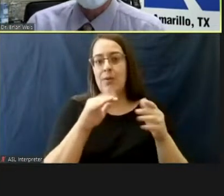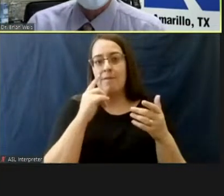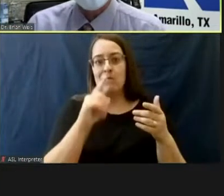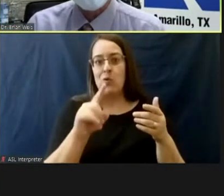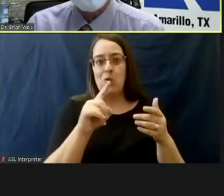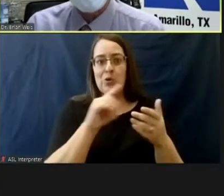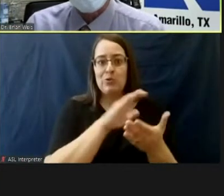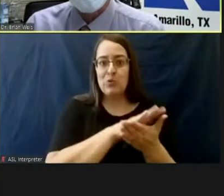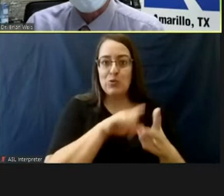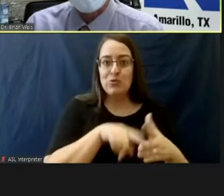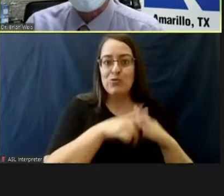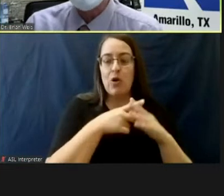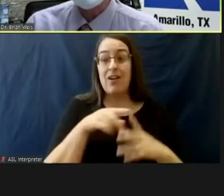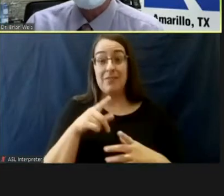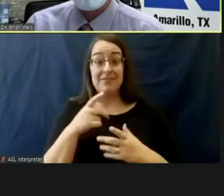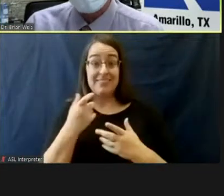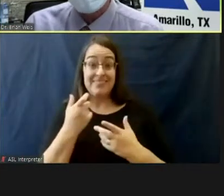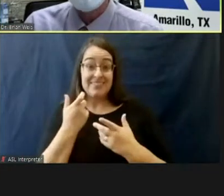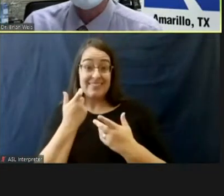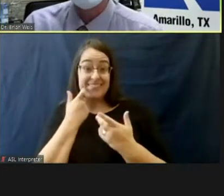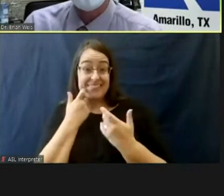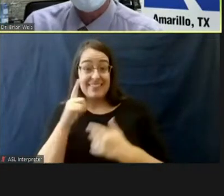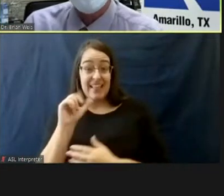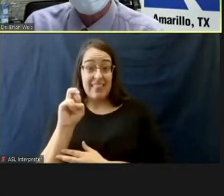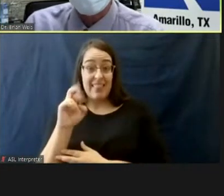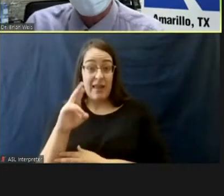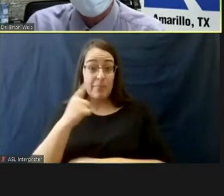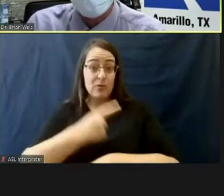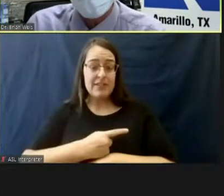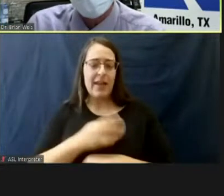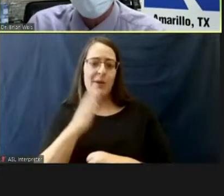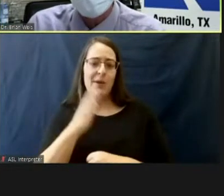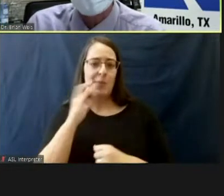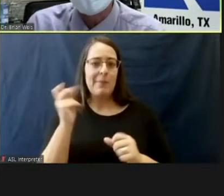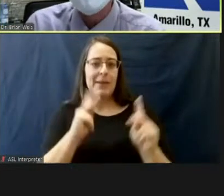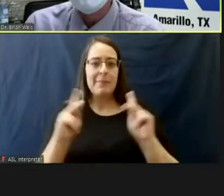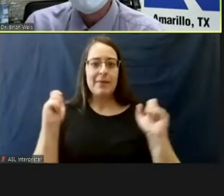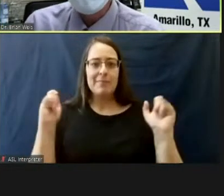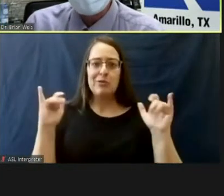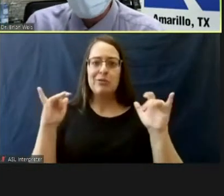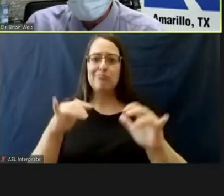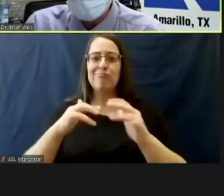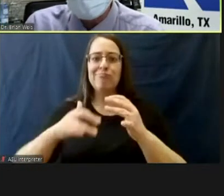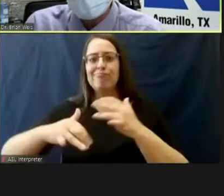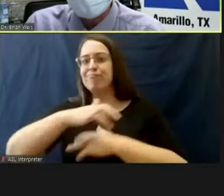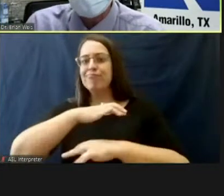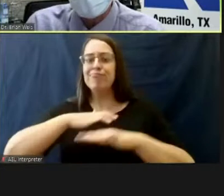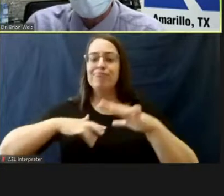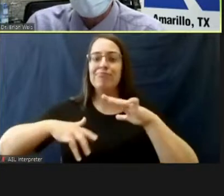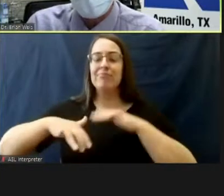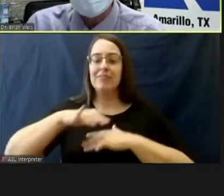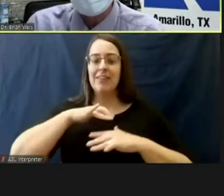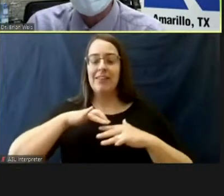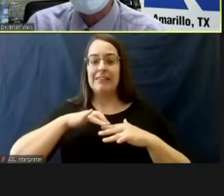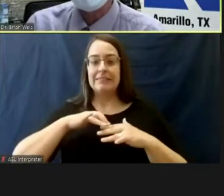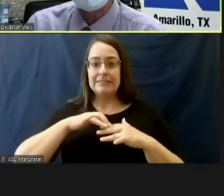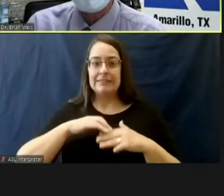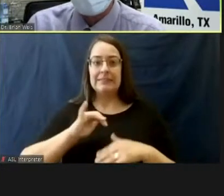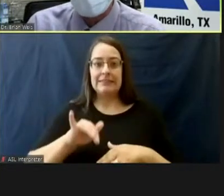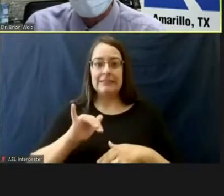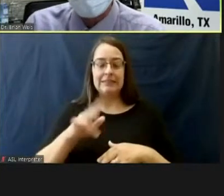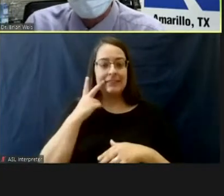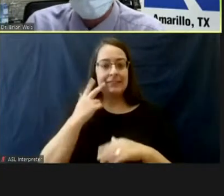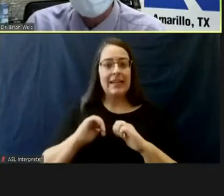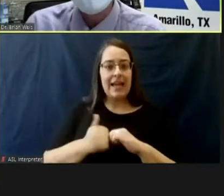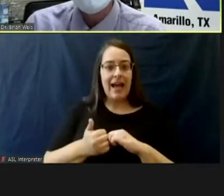saw a lot of people get together Labor Day, which was great, but I also saw a lot of situations where you could easily see the spread of the virus because people were